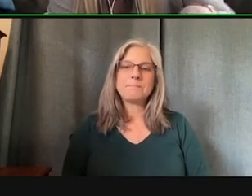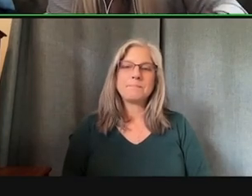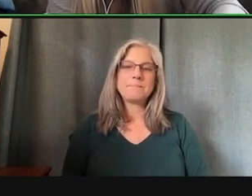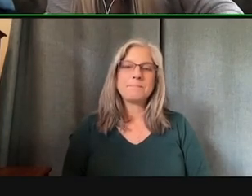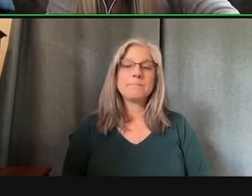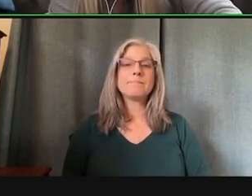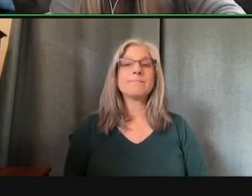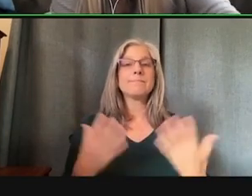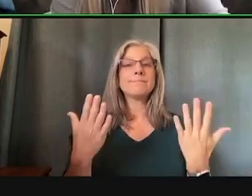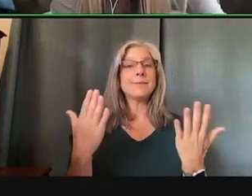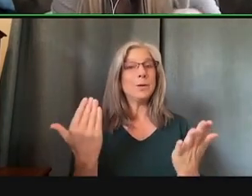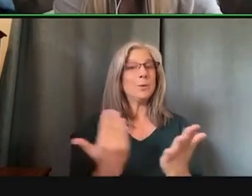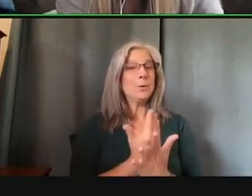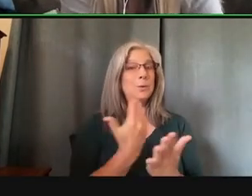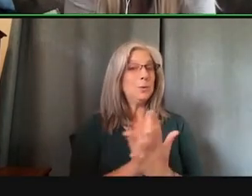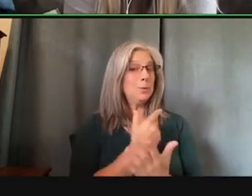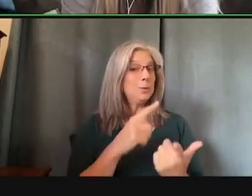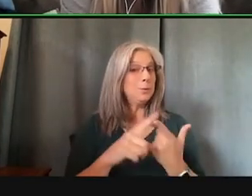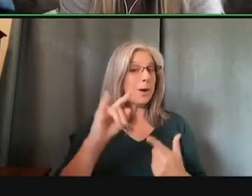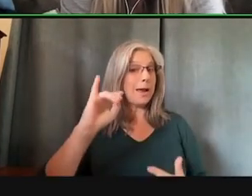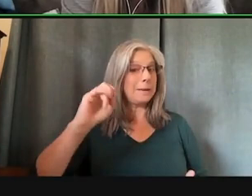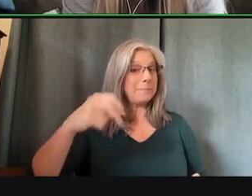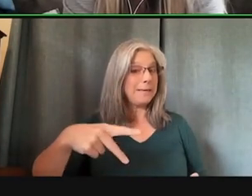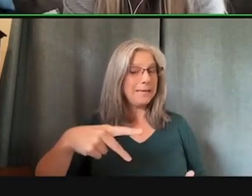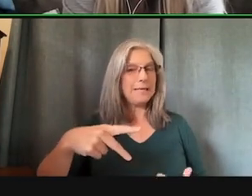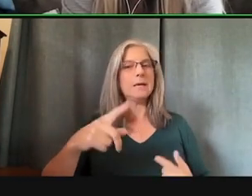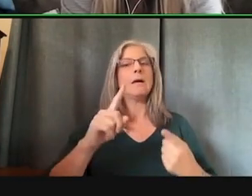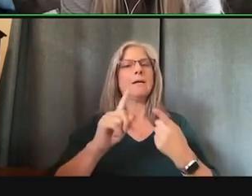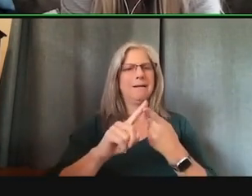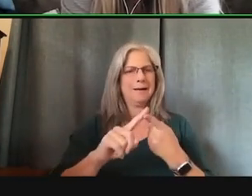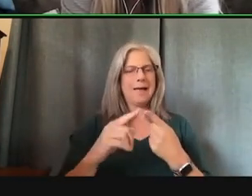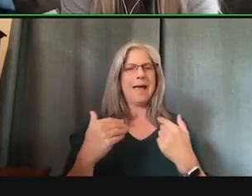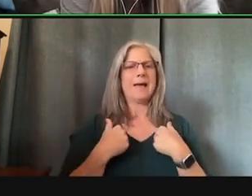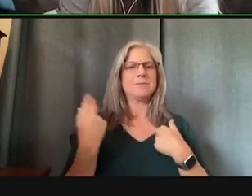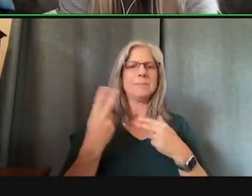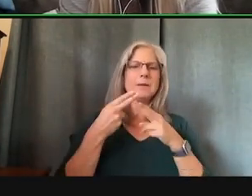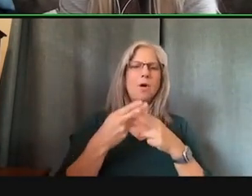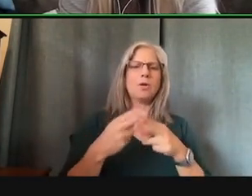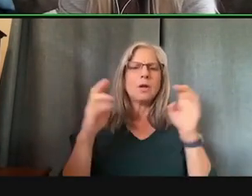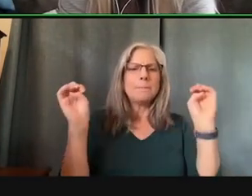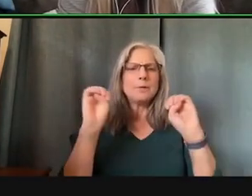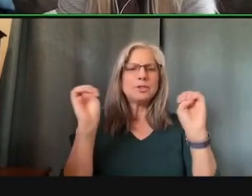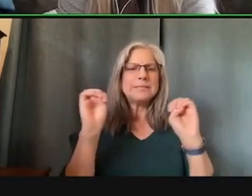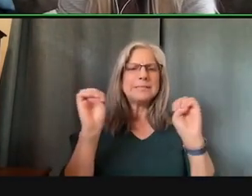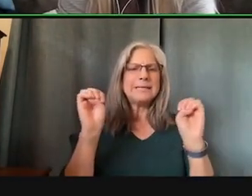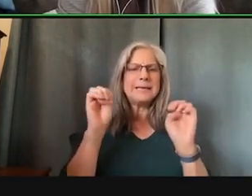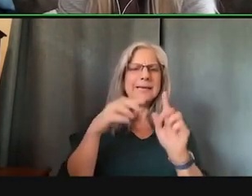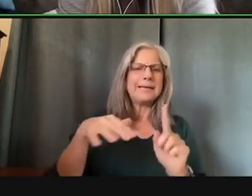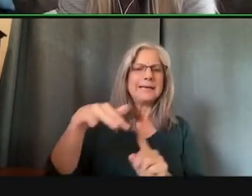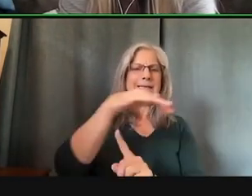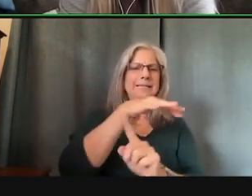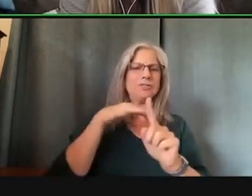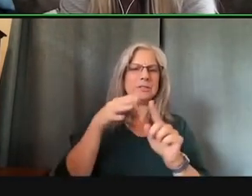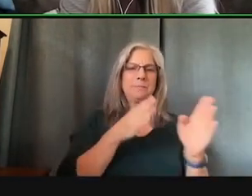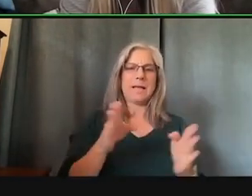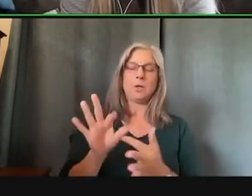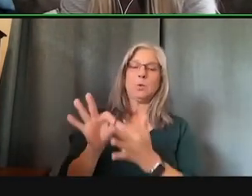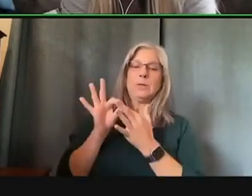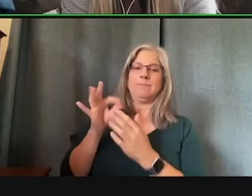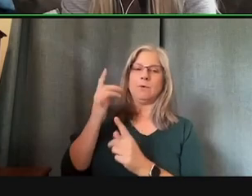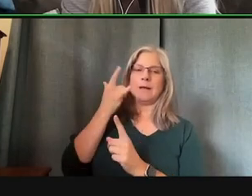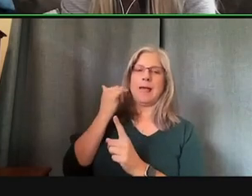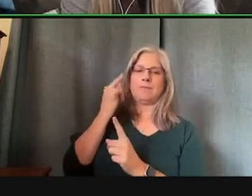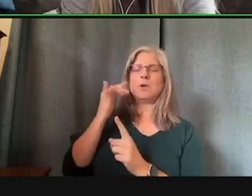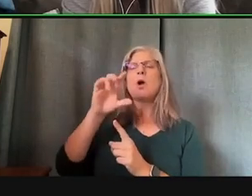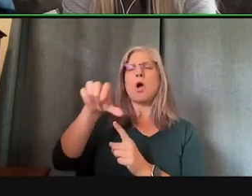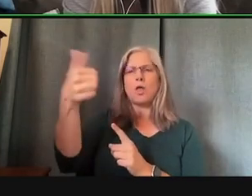So new to the IEP is the emergency conditions plan. This is unique to California, although other